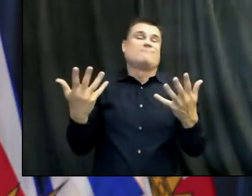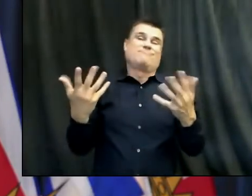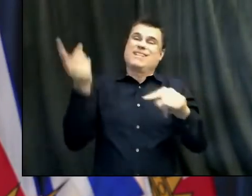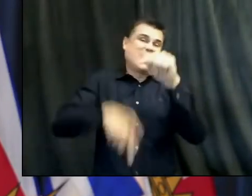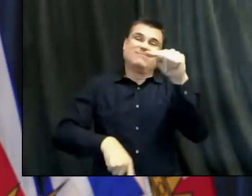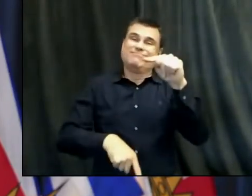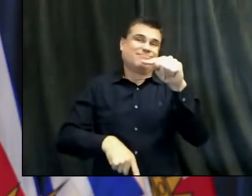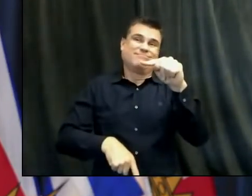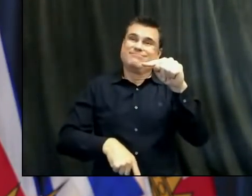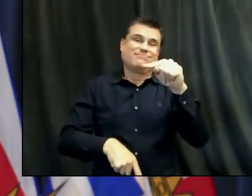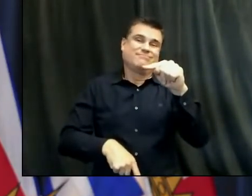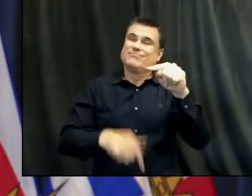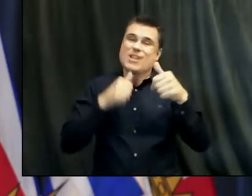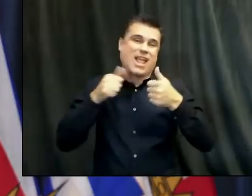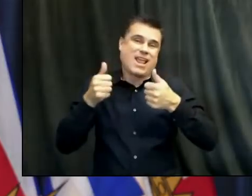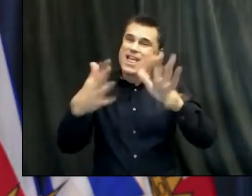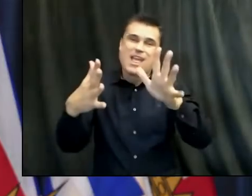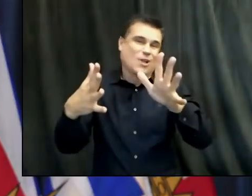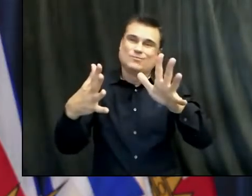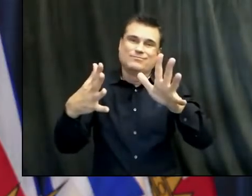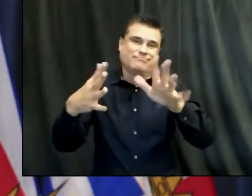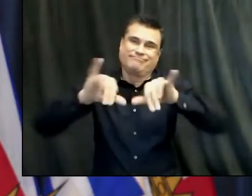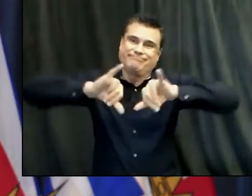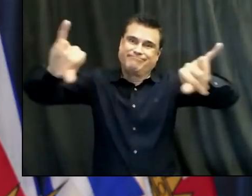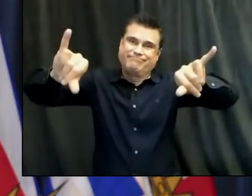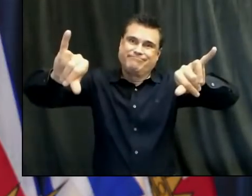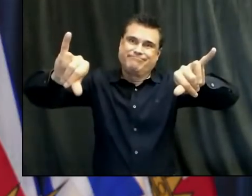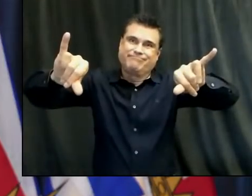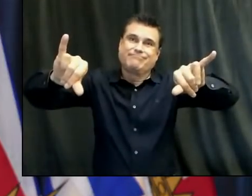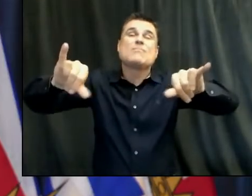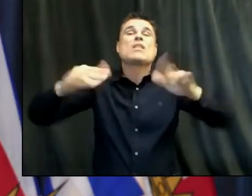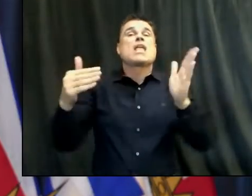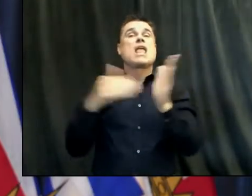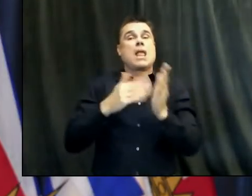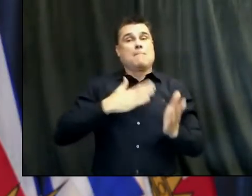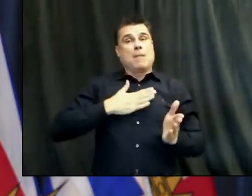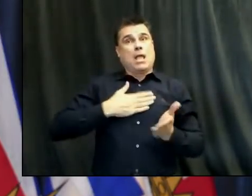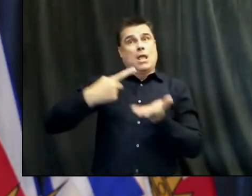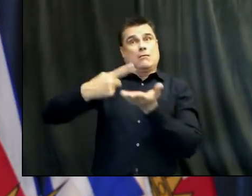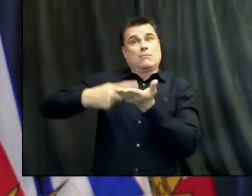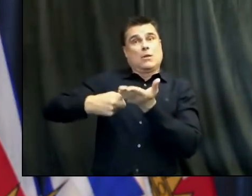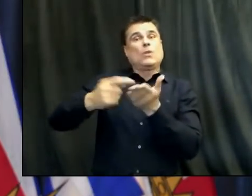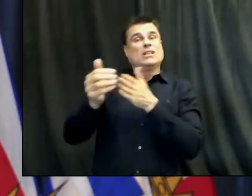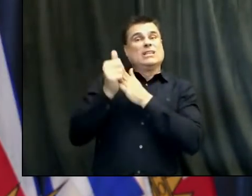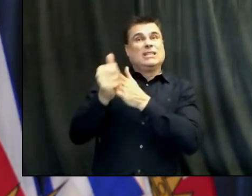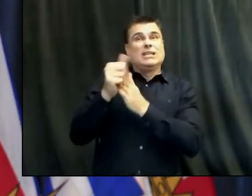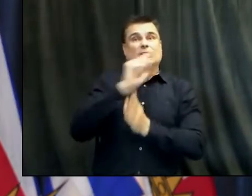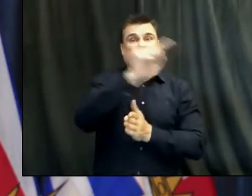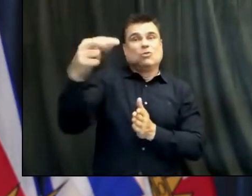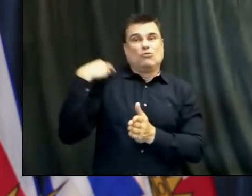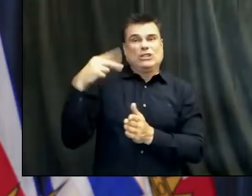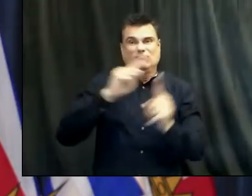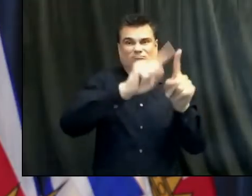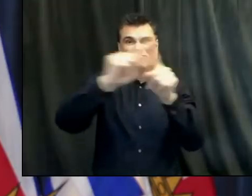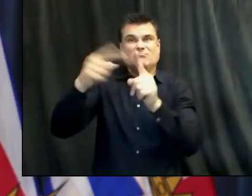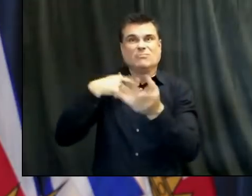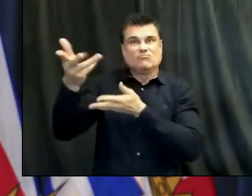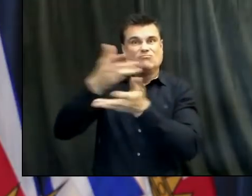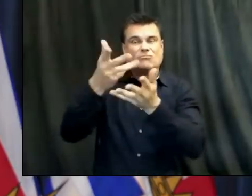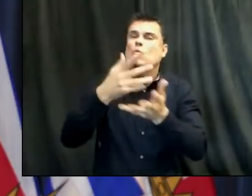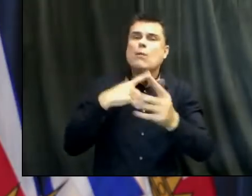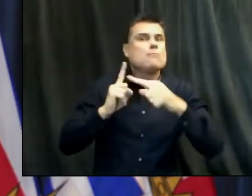very positive discussions with leaders of faith around the province, understanding ones. And I understand